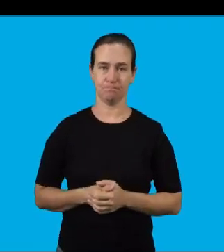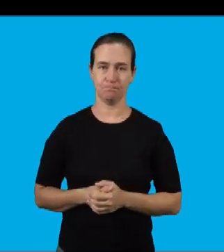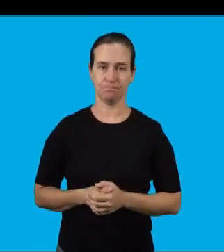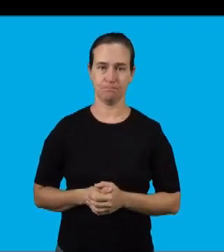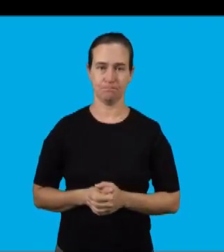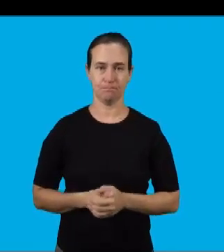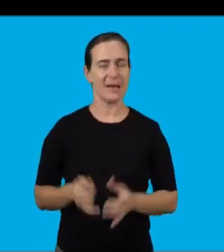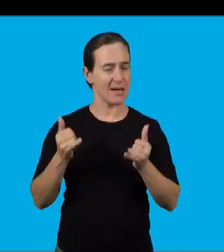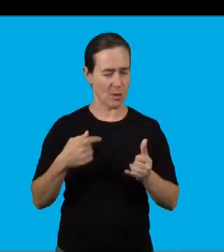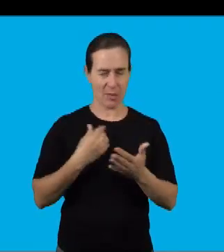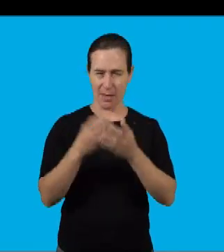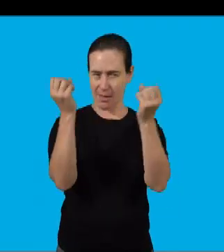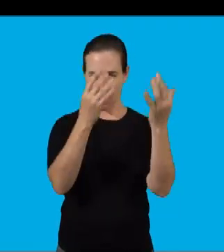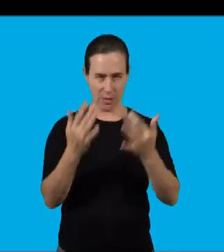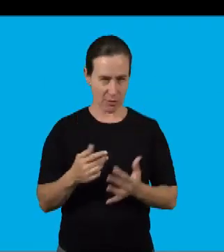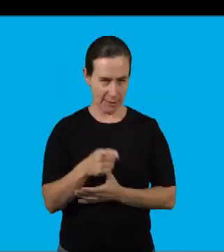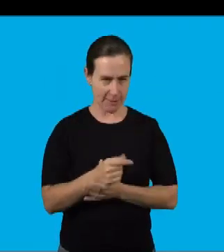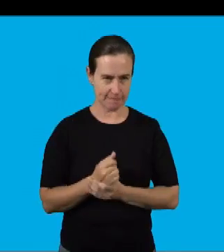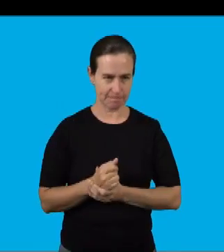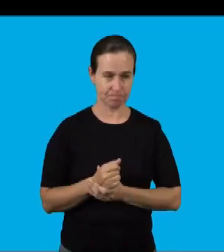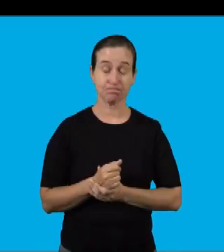So let's go ahead and calculate them. So